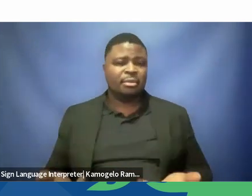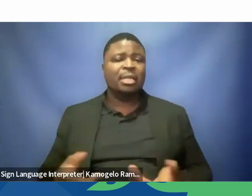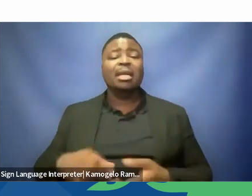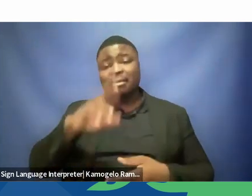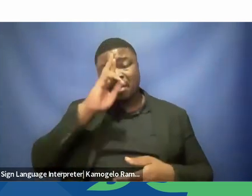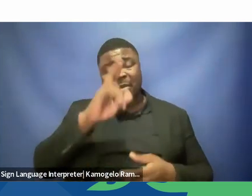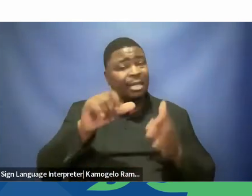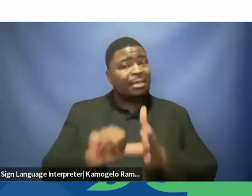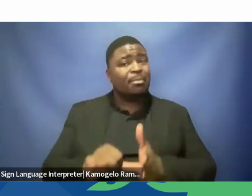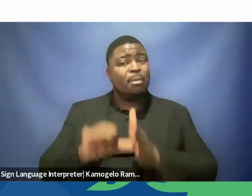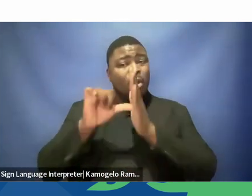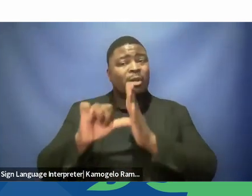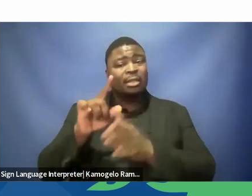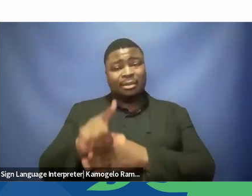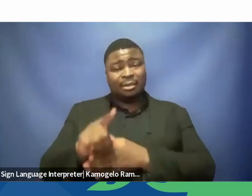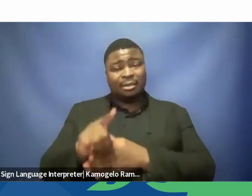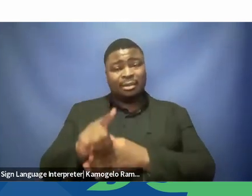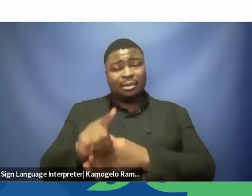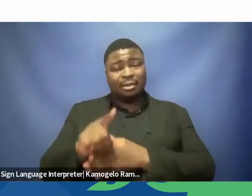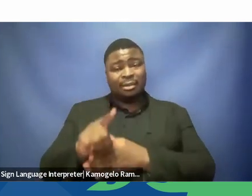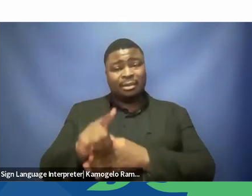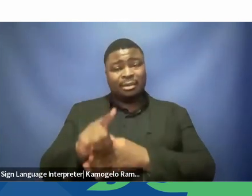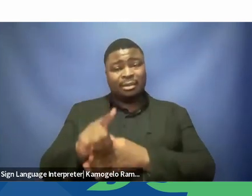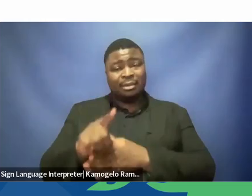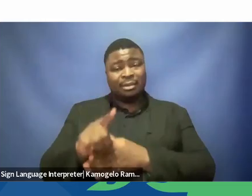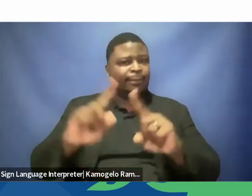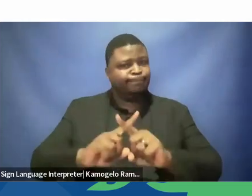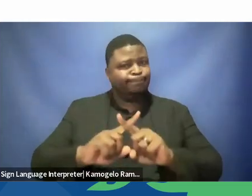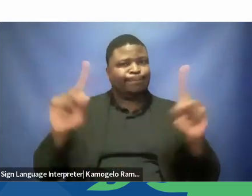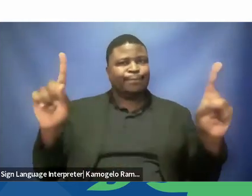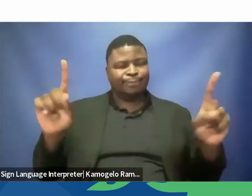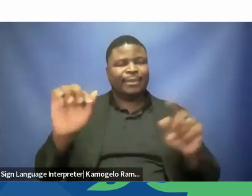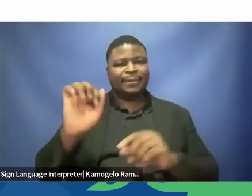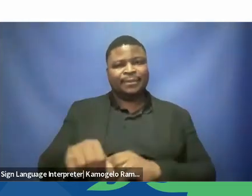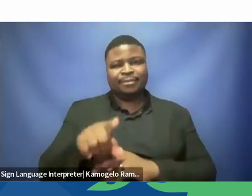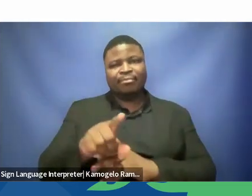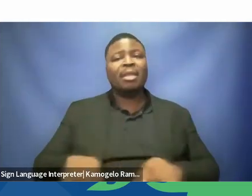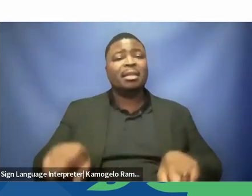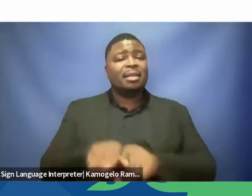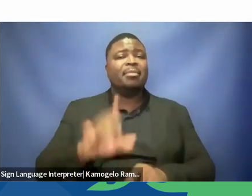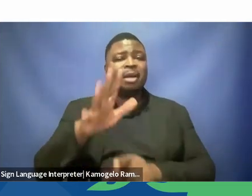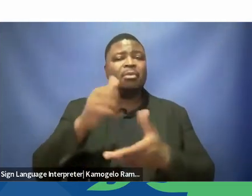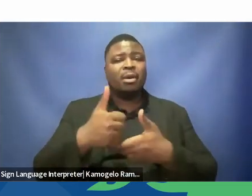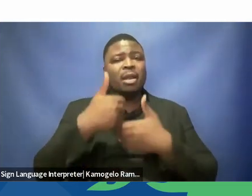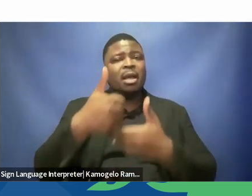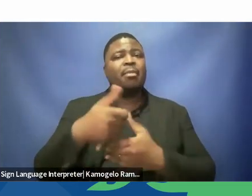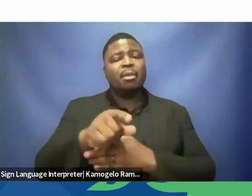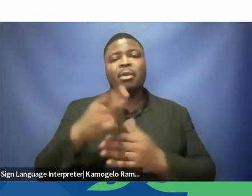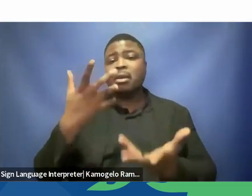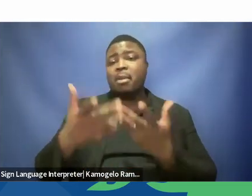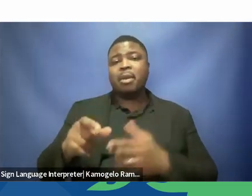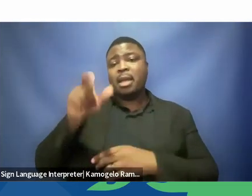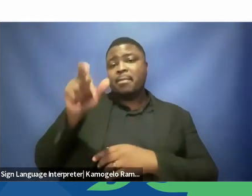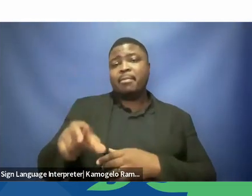create a non-judgmental, safe space for open communication. It also helps with the retention of this person will come back to this, whether